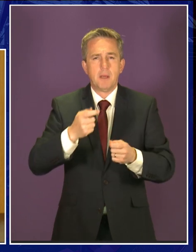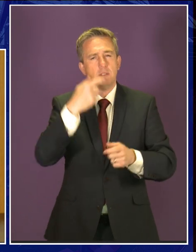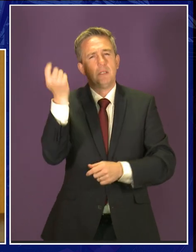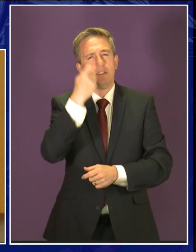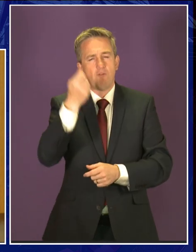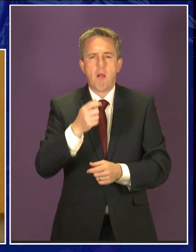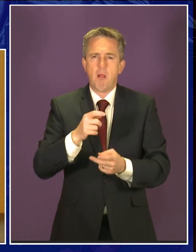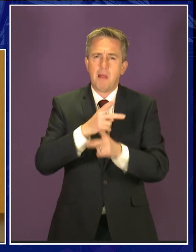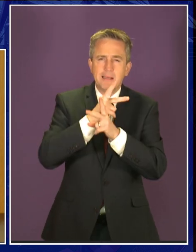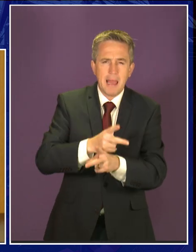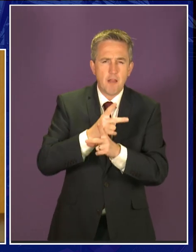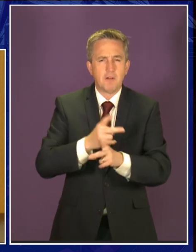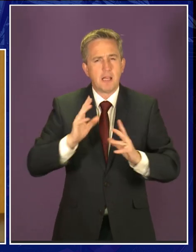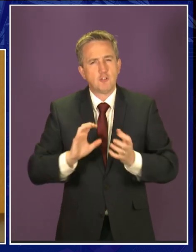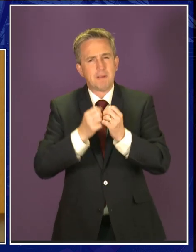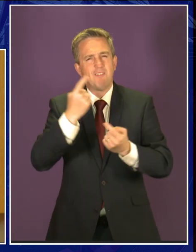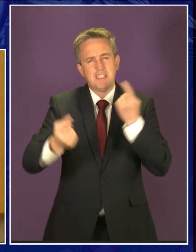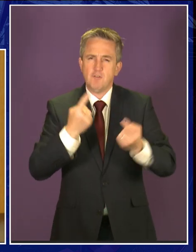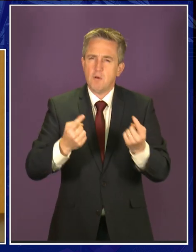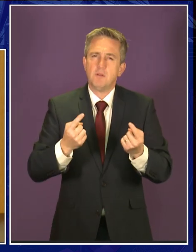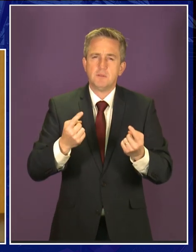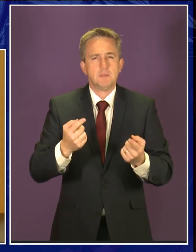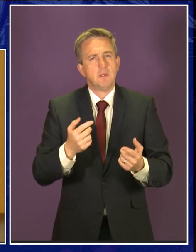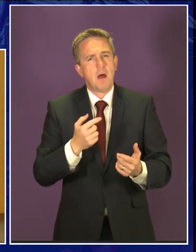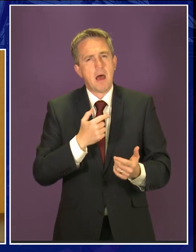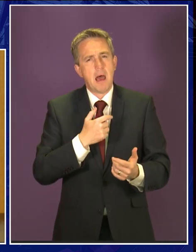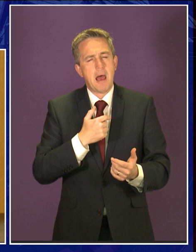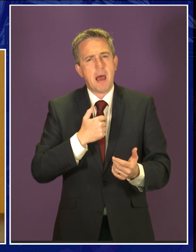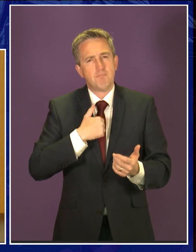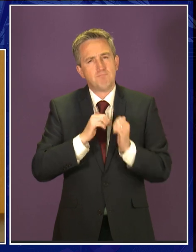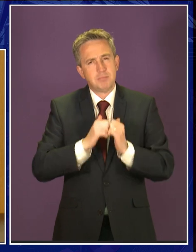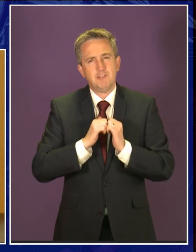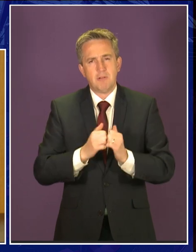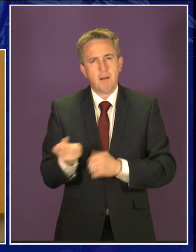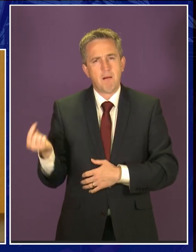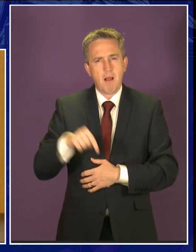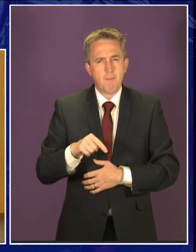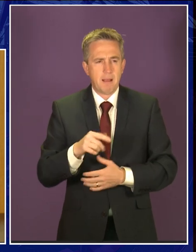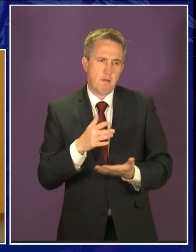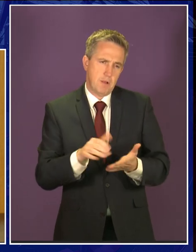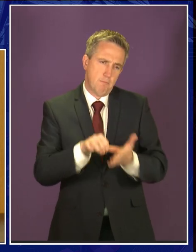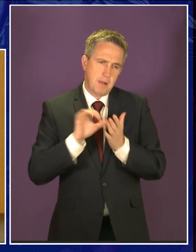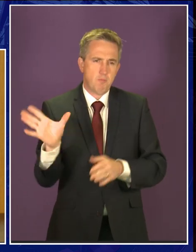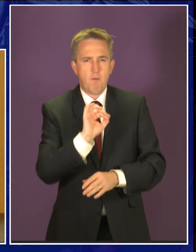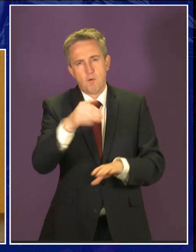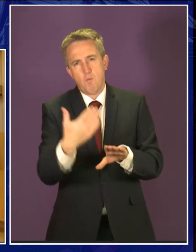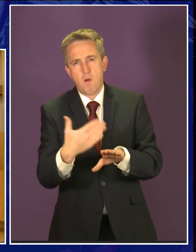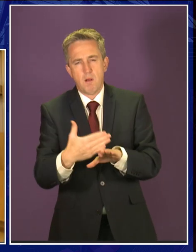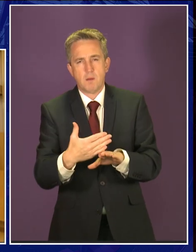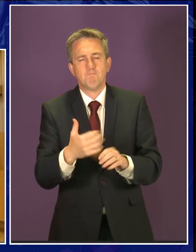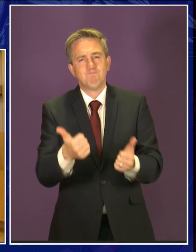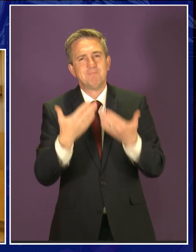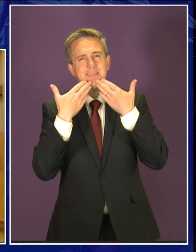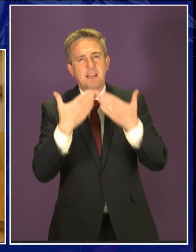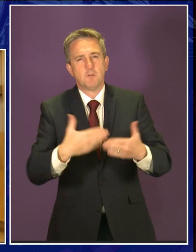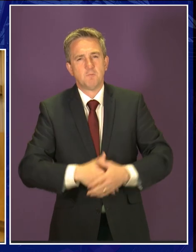caring individuals. I appreciate the opportunity to share this work with you and admire all the work you're all doing. Thank you very much.